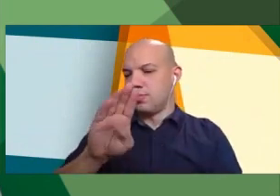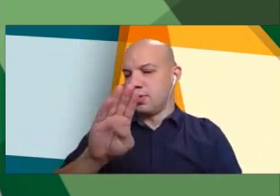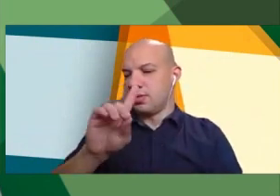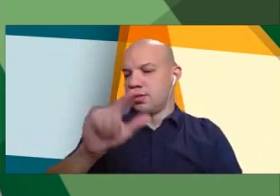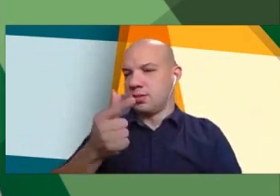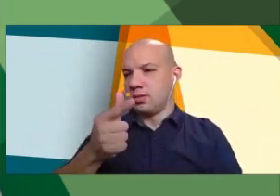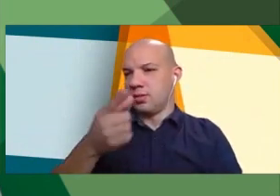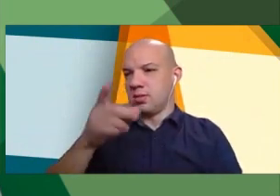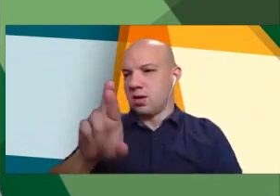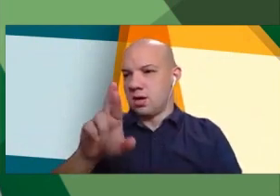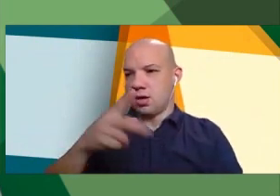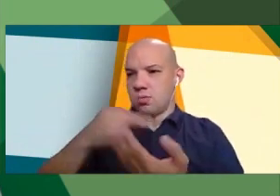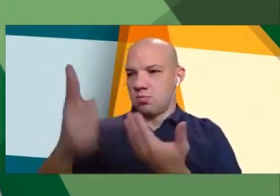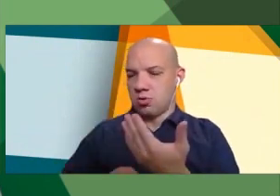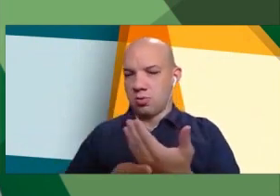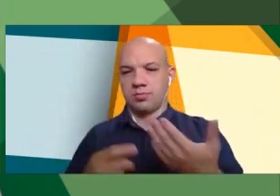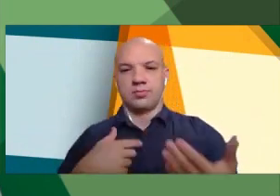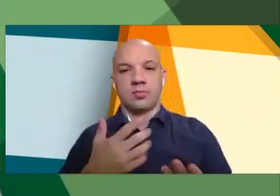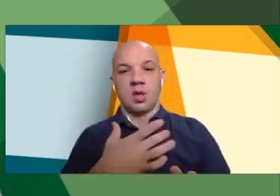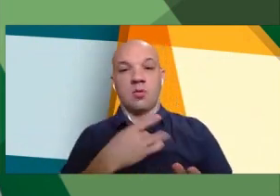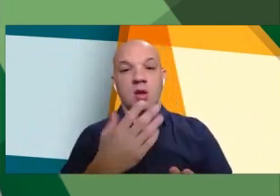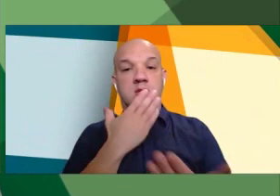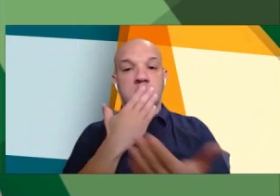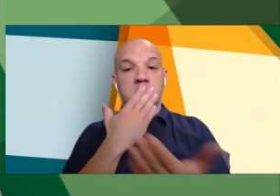I would like to thank you all attendees